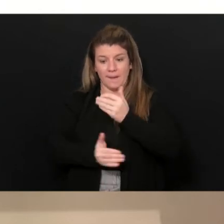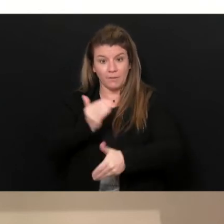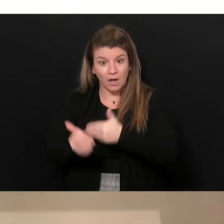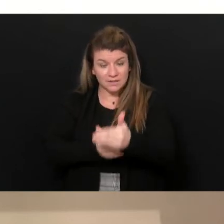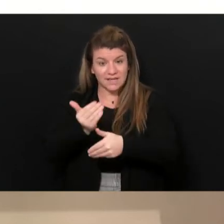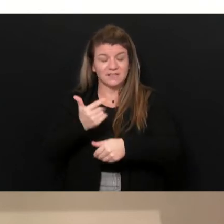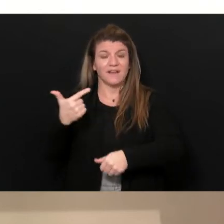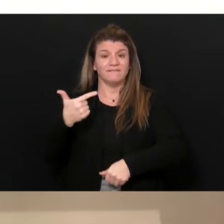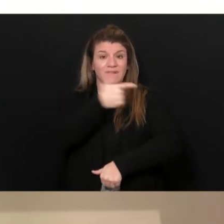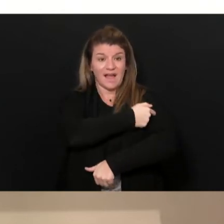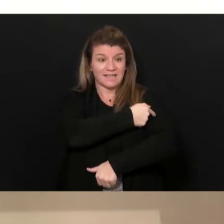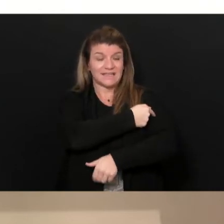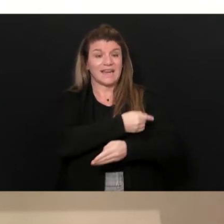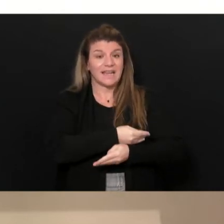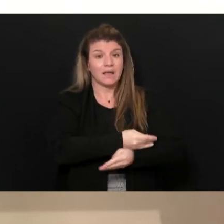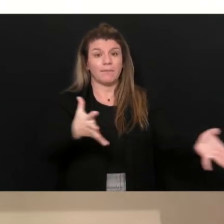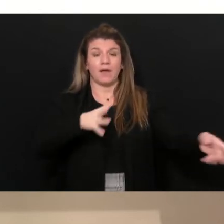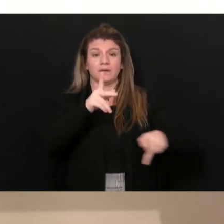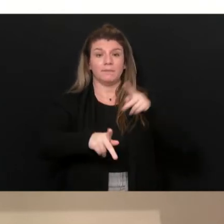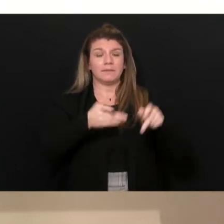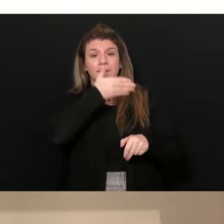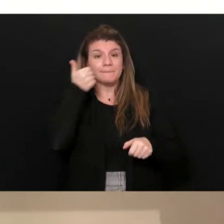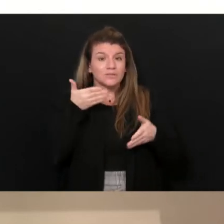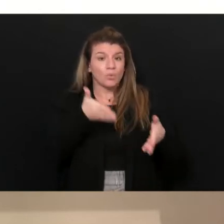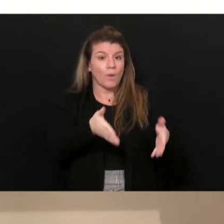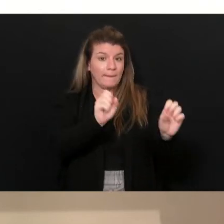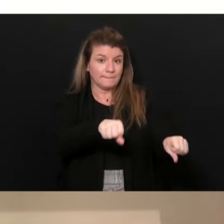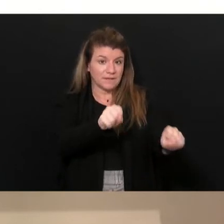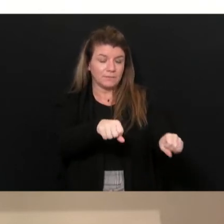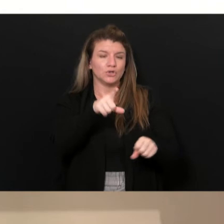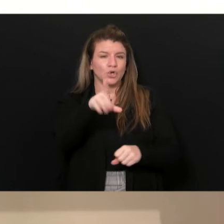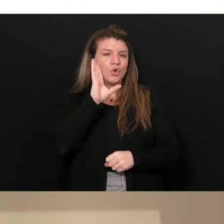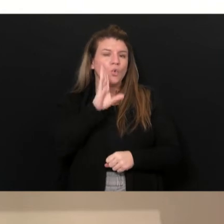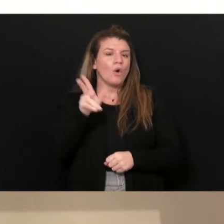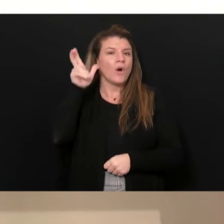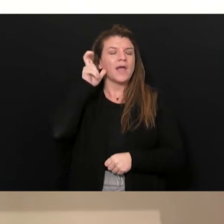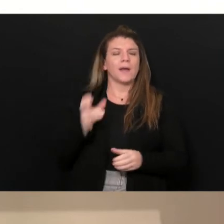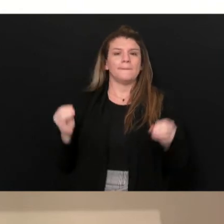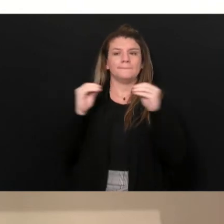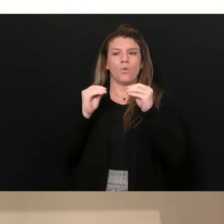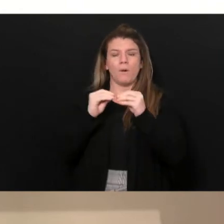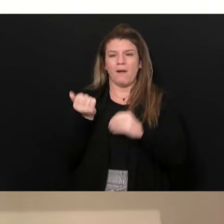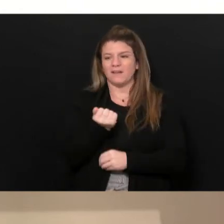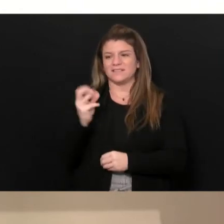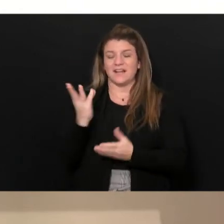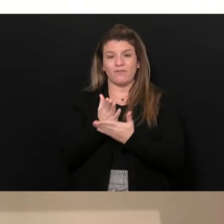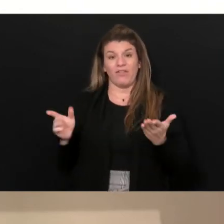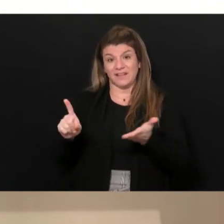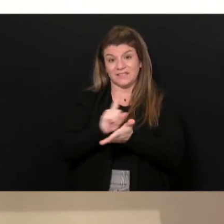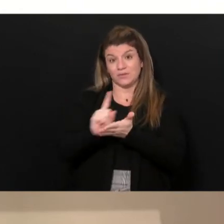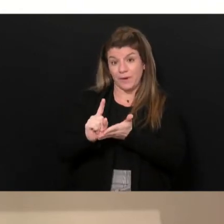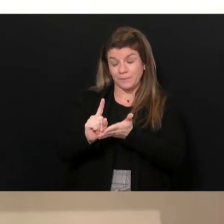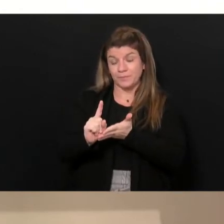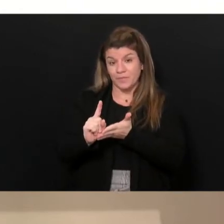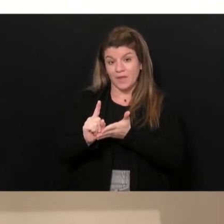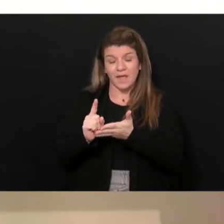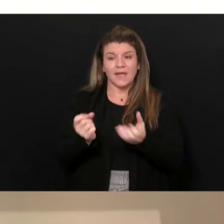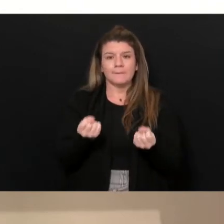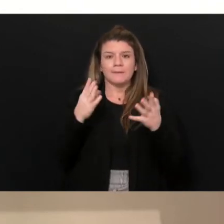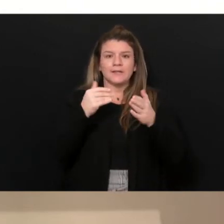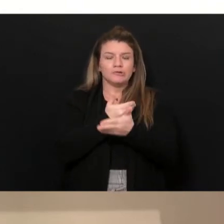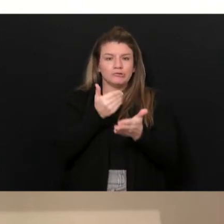to people in the best manner possible. So you will hear more about several things this week. A number of sites